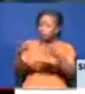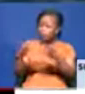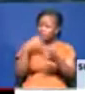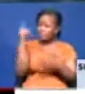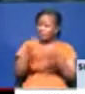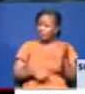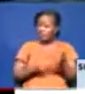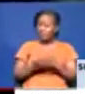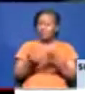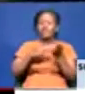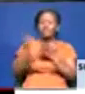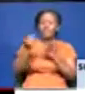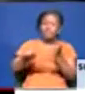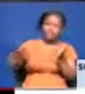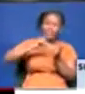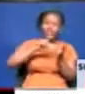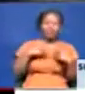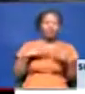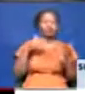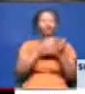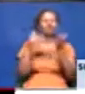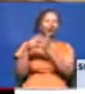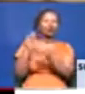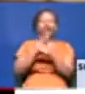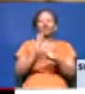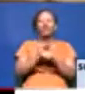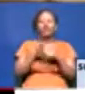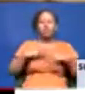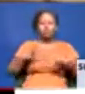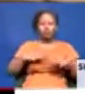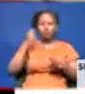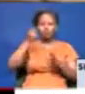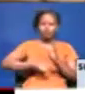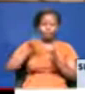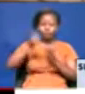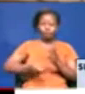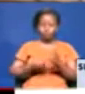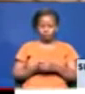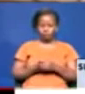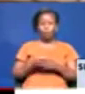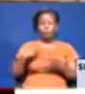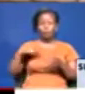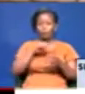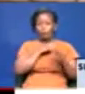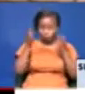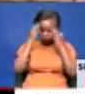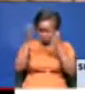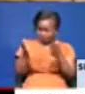fee has been a stumbling block for many potential scrap metal dealers. In order to relook at the Scrap Metal Act